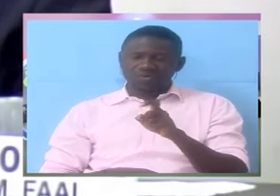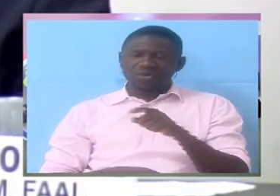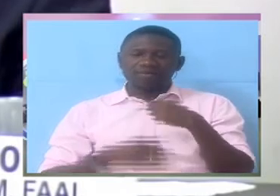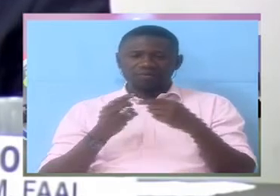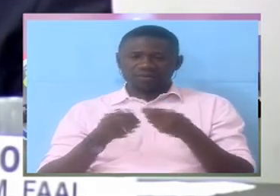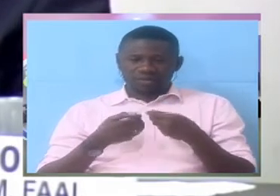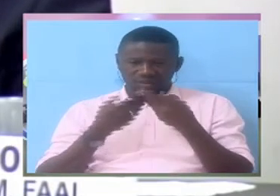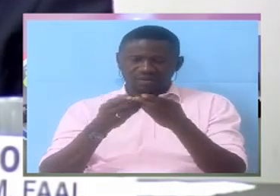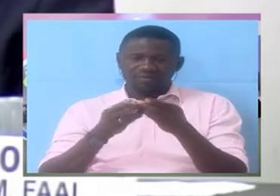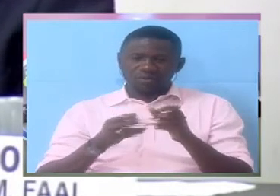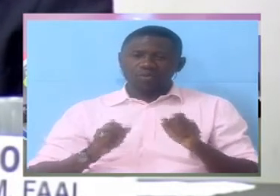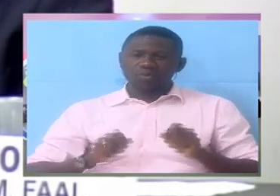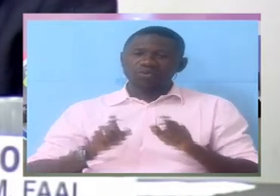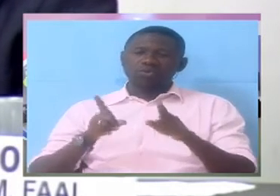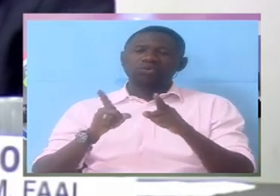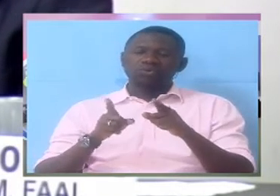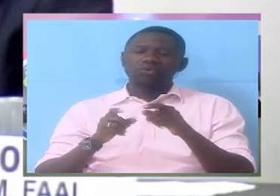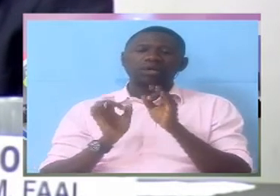discipliners also be